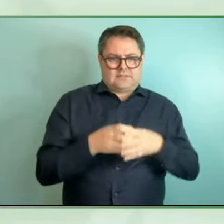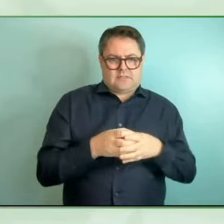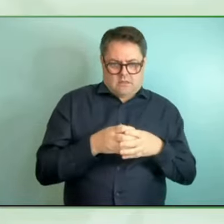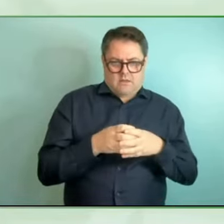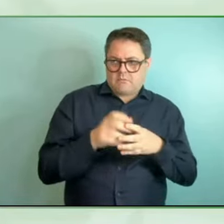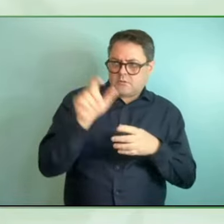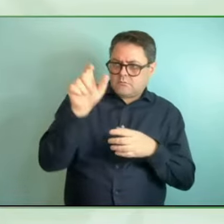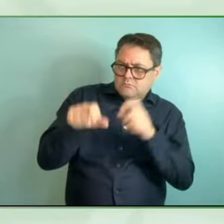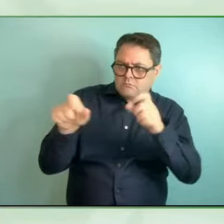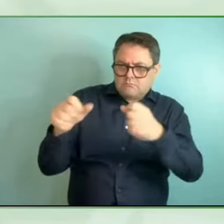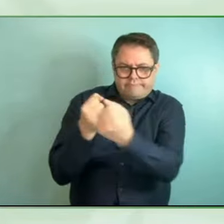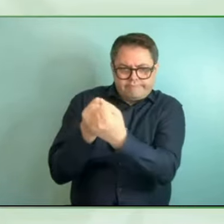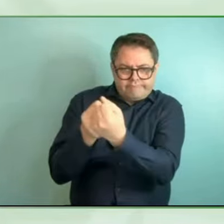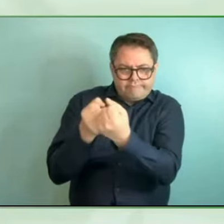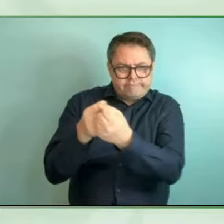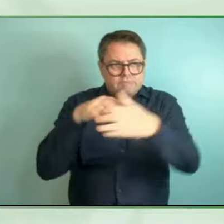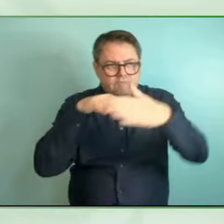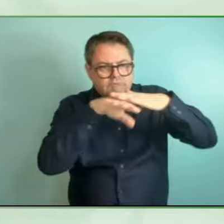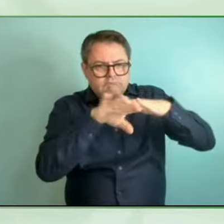job.